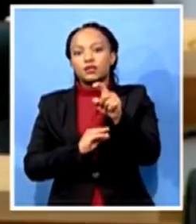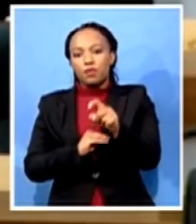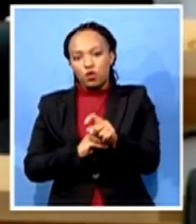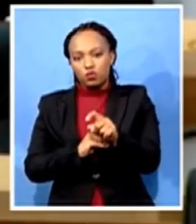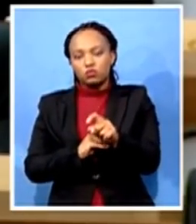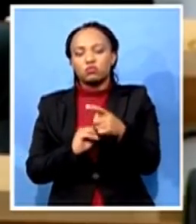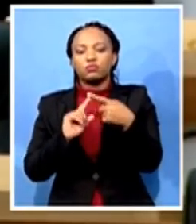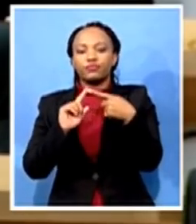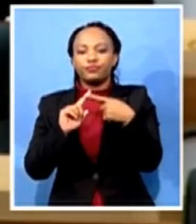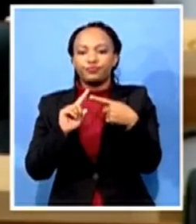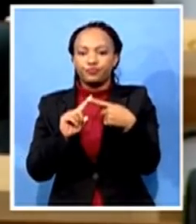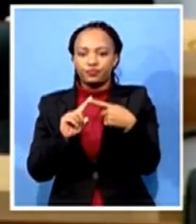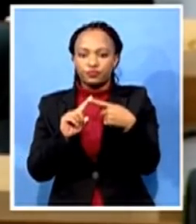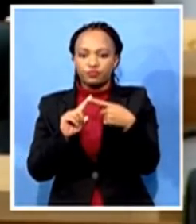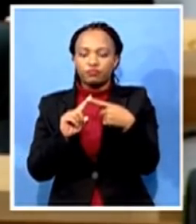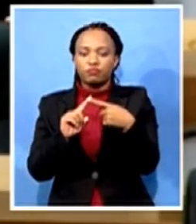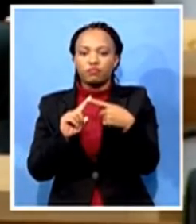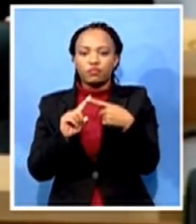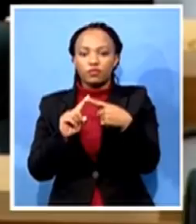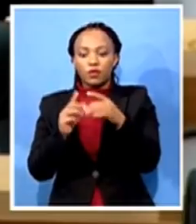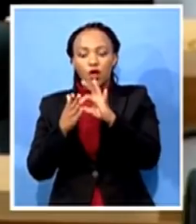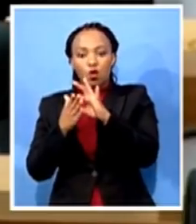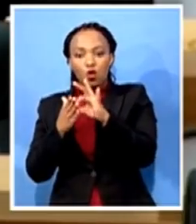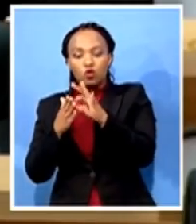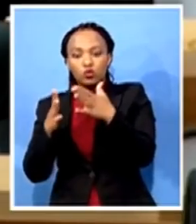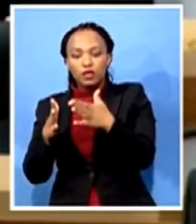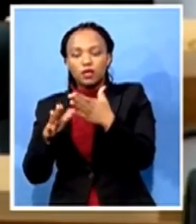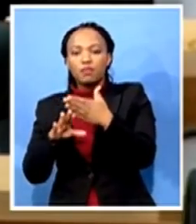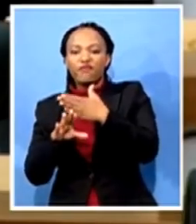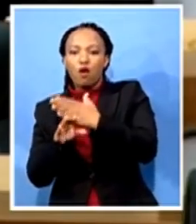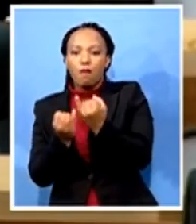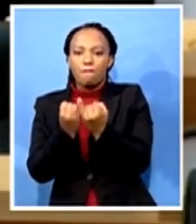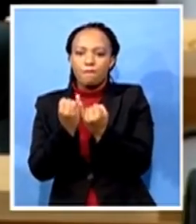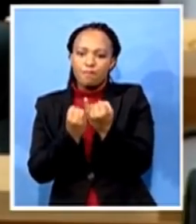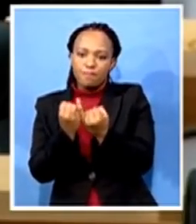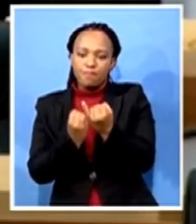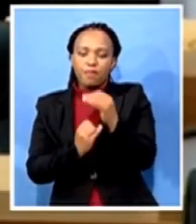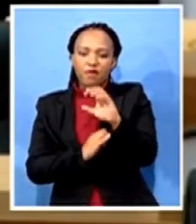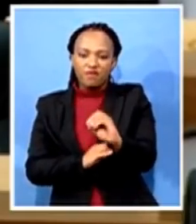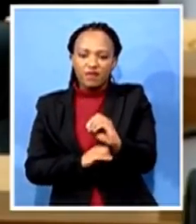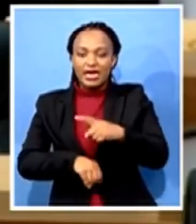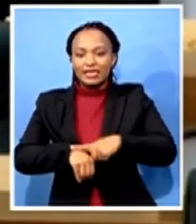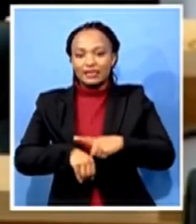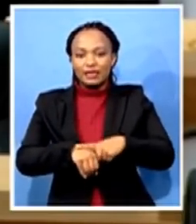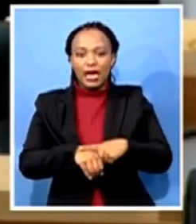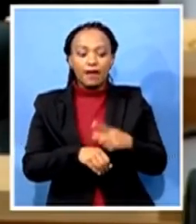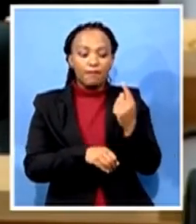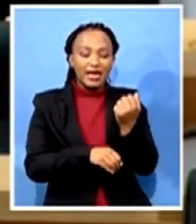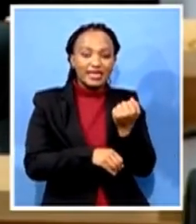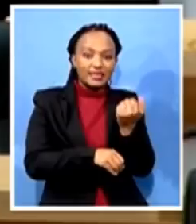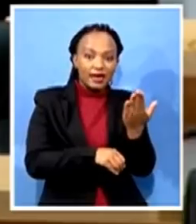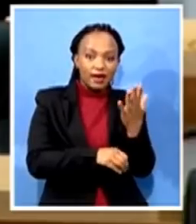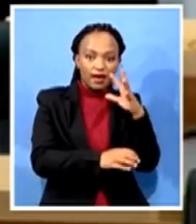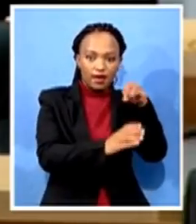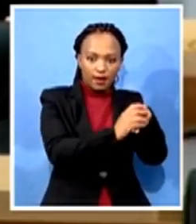contractors who bid during the lawful tender process, correct? That's correct,